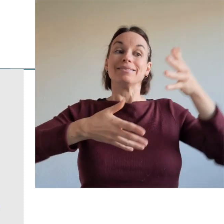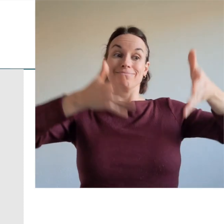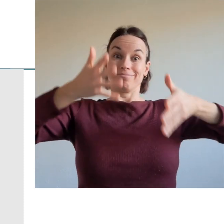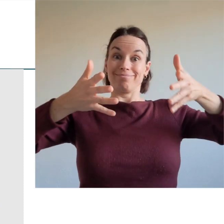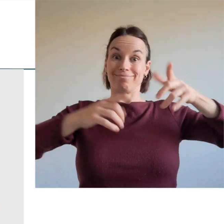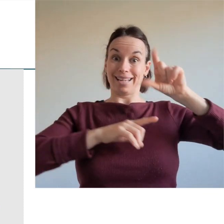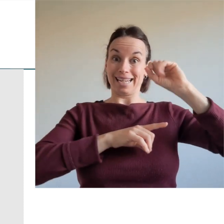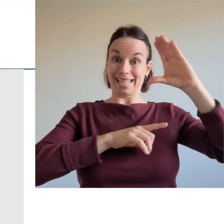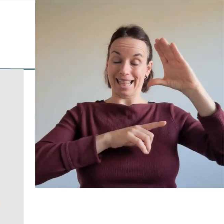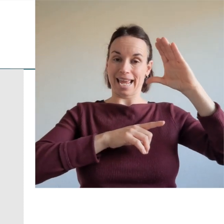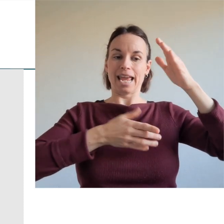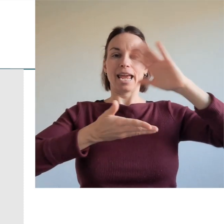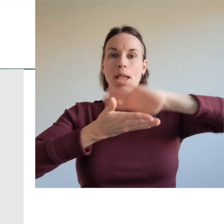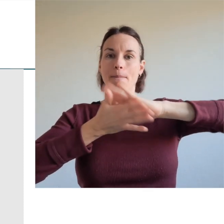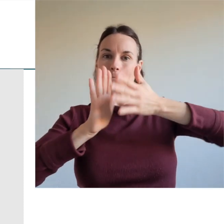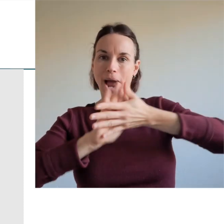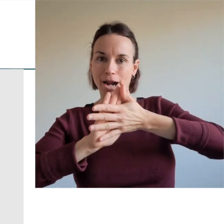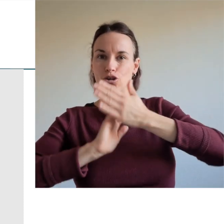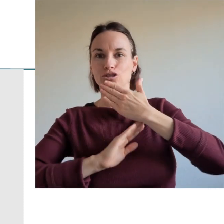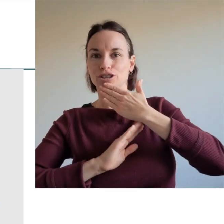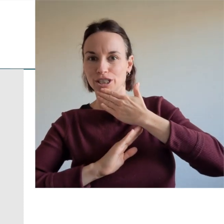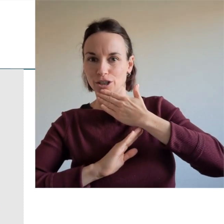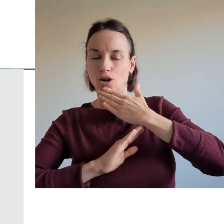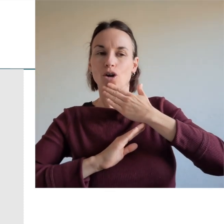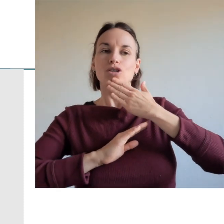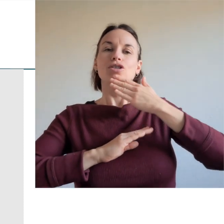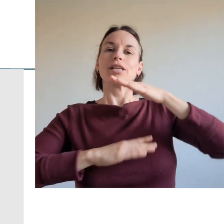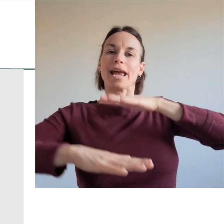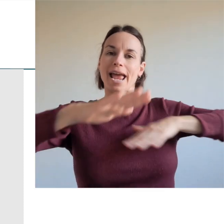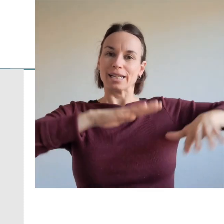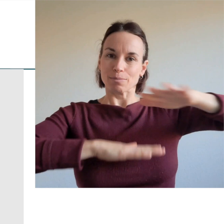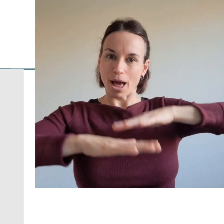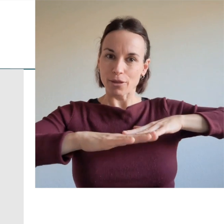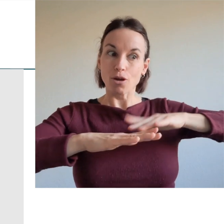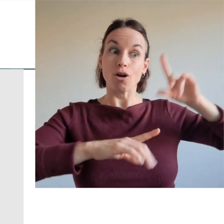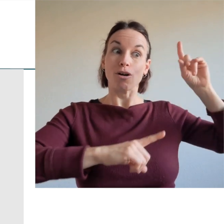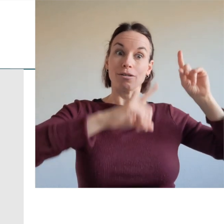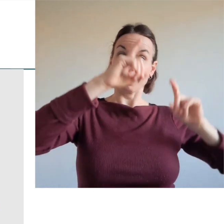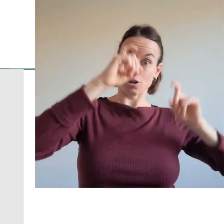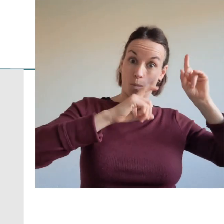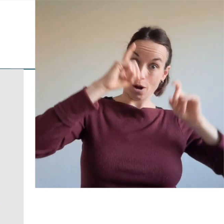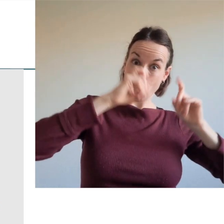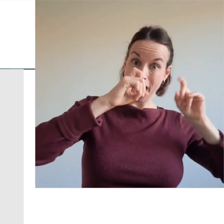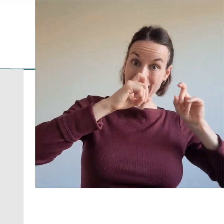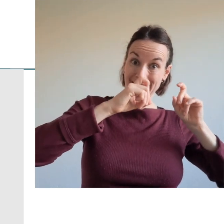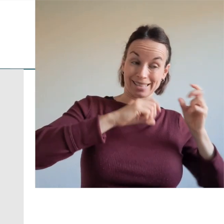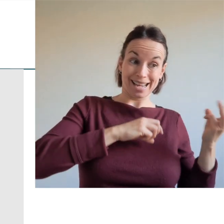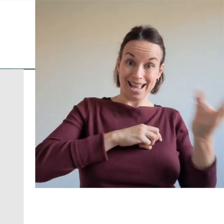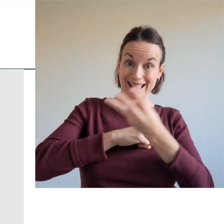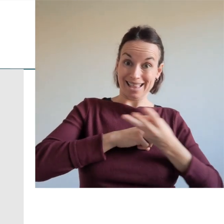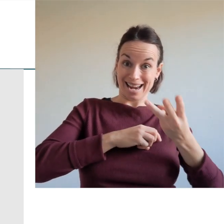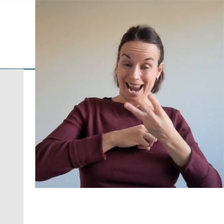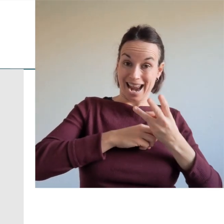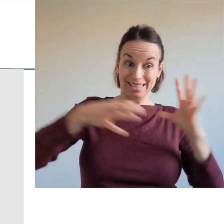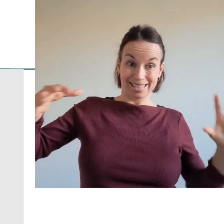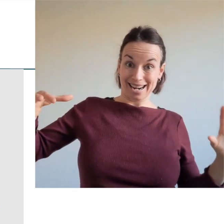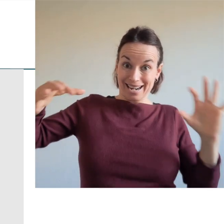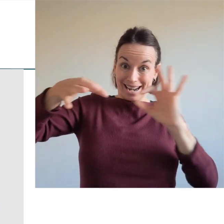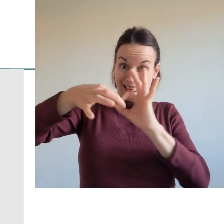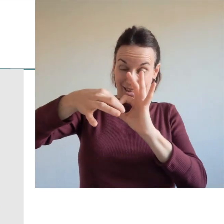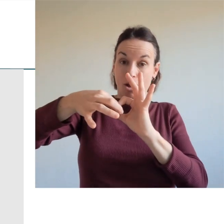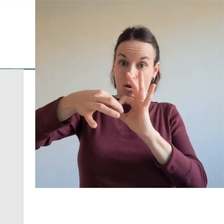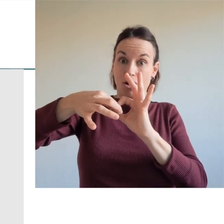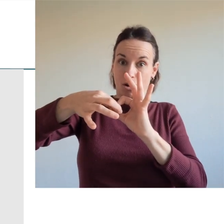manual, spatial, and non-manual elements, we also examine the different dimensions of meaning that evidentials might